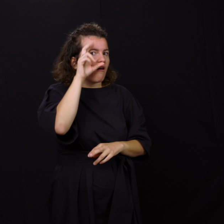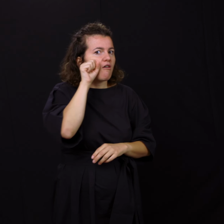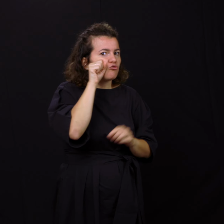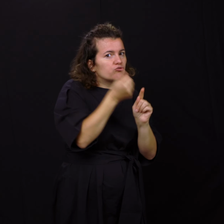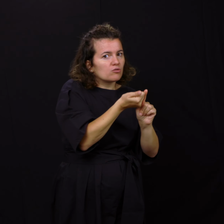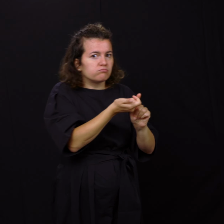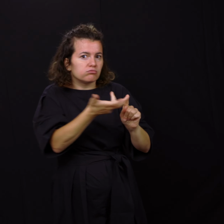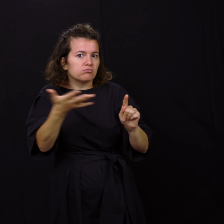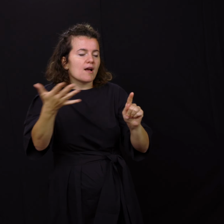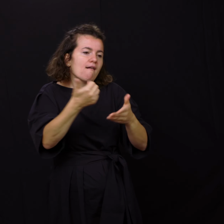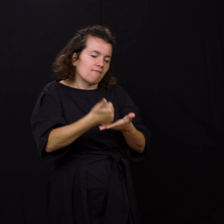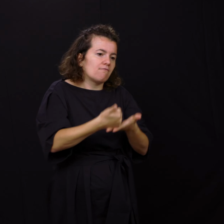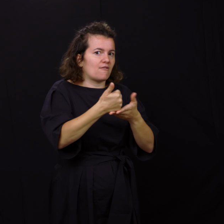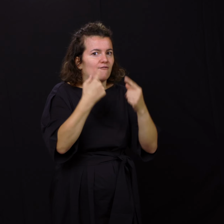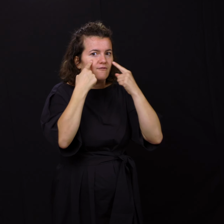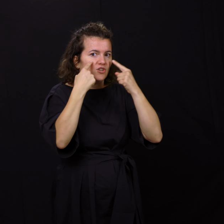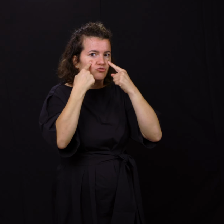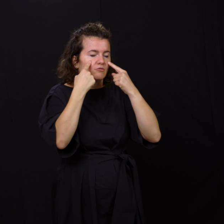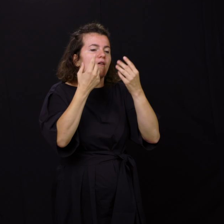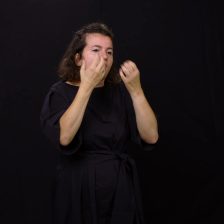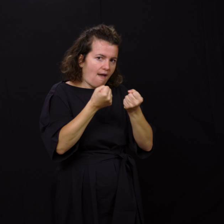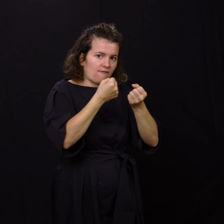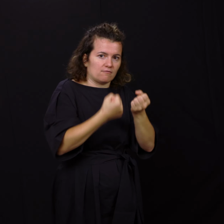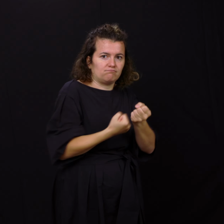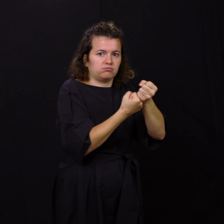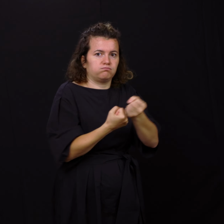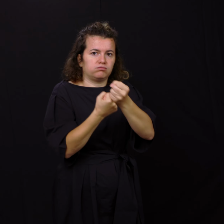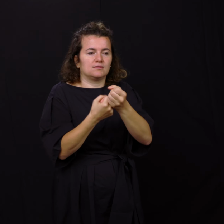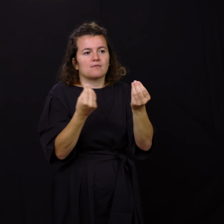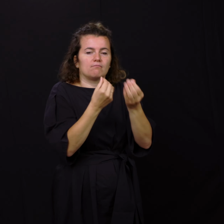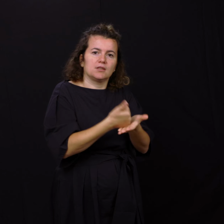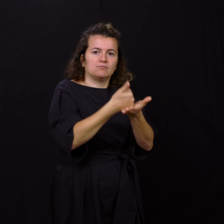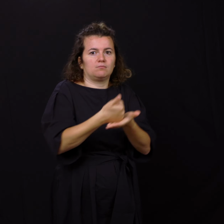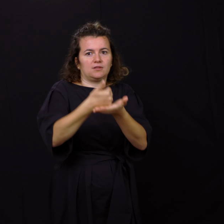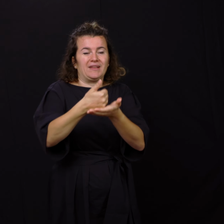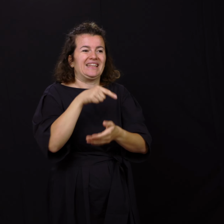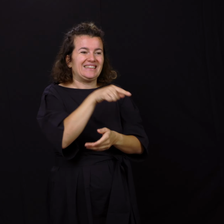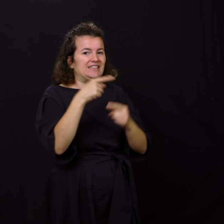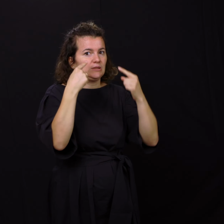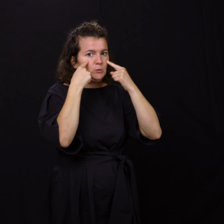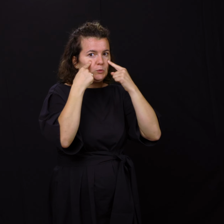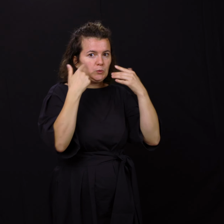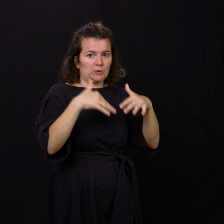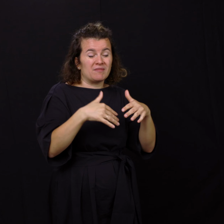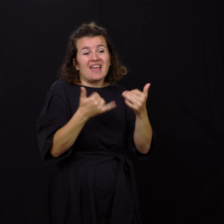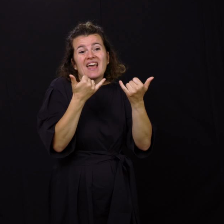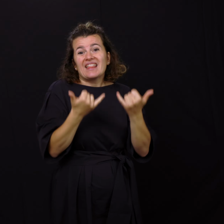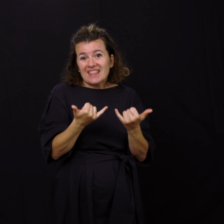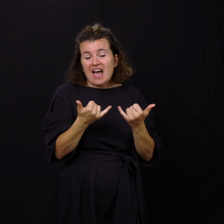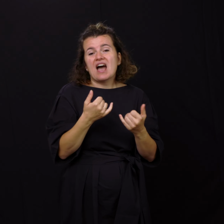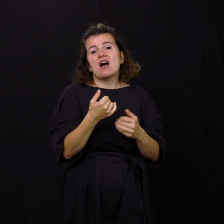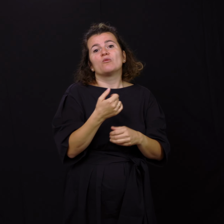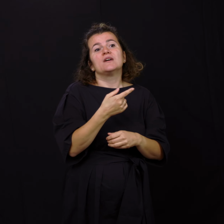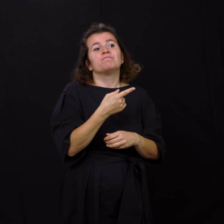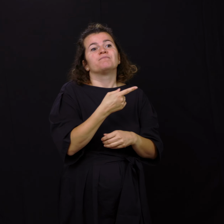especially for their vision, because that's what is really progressive, and that we cannot cure it at this point or treat it like we can treat